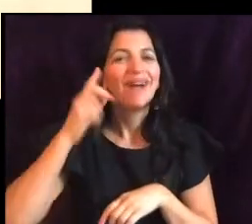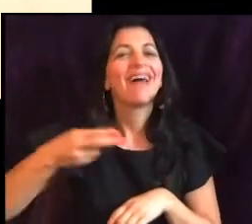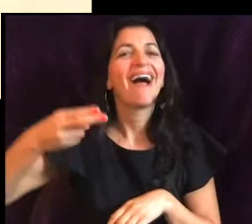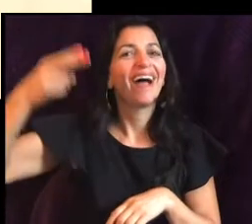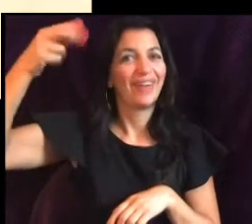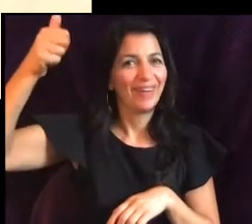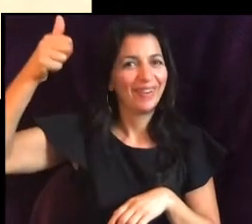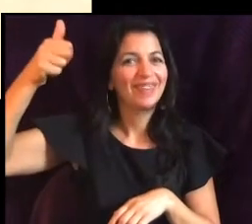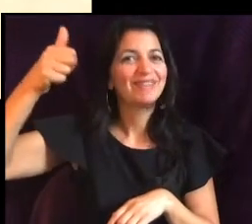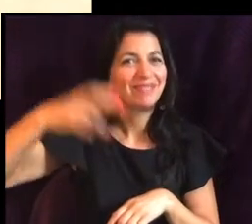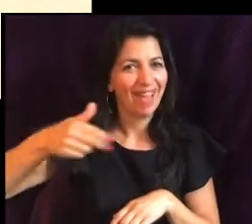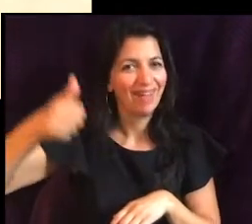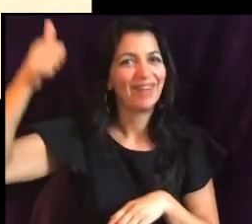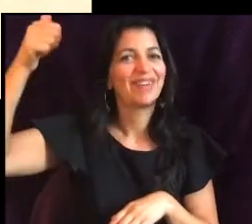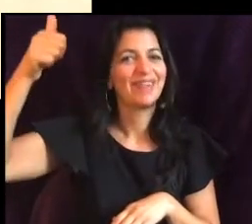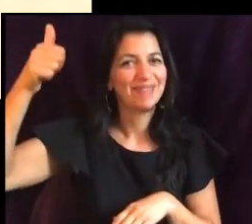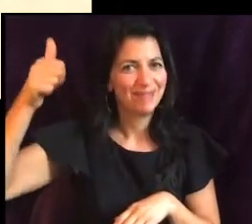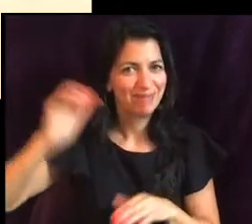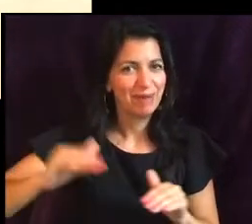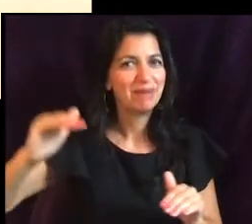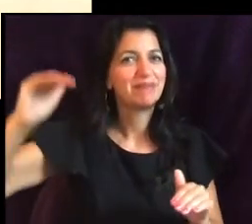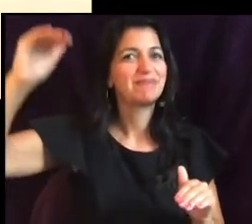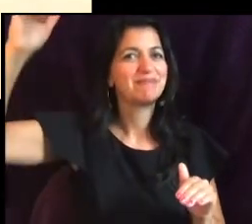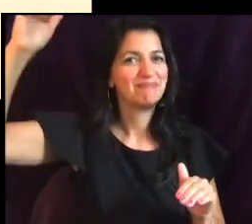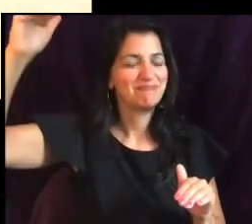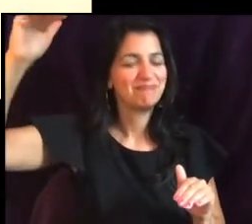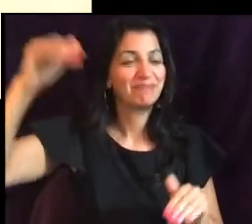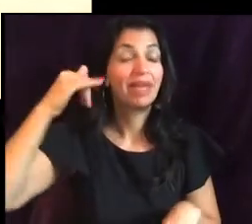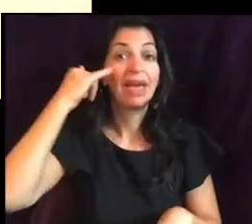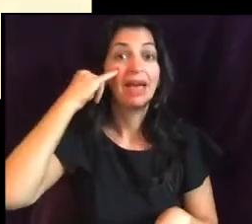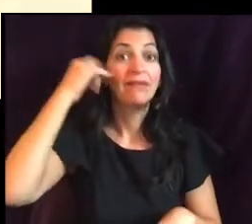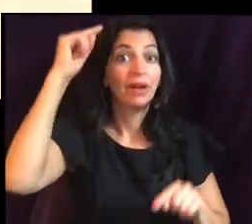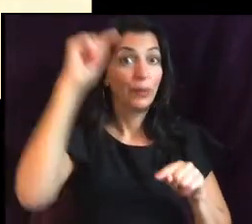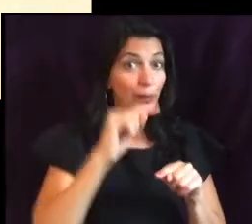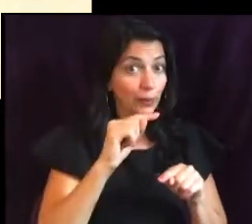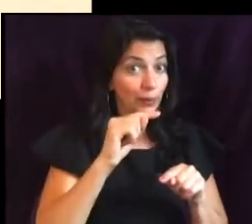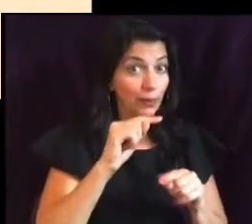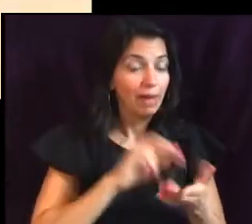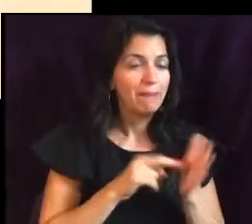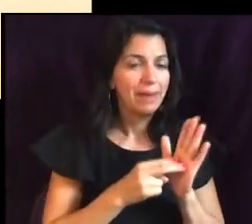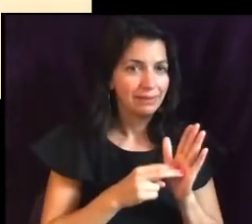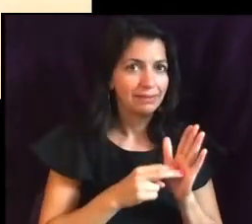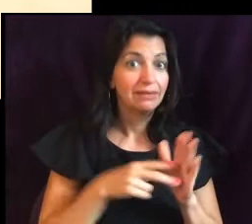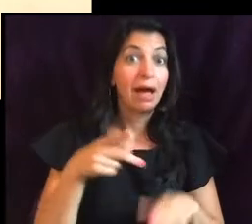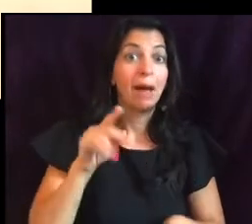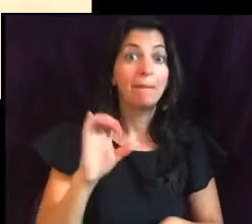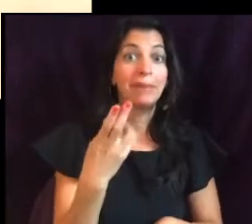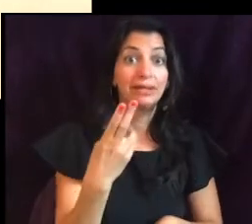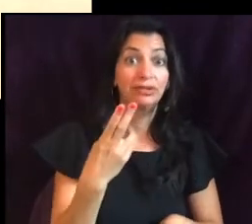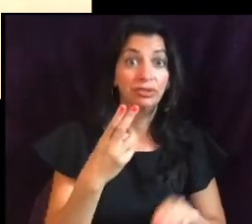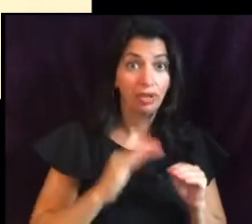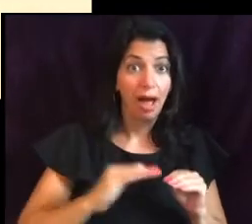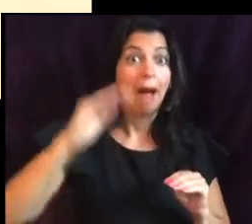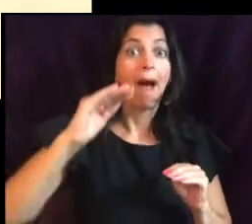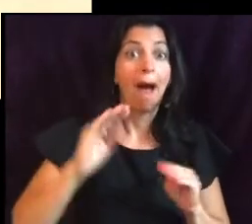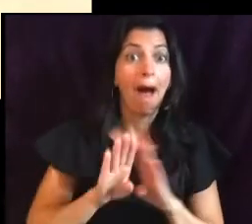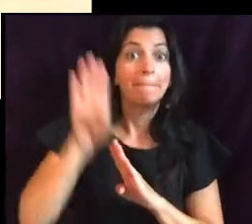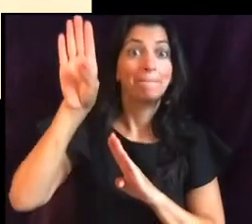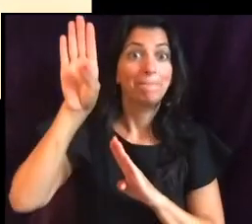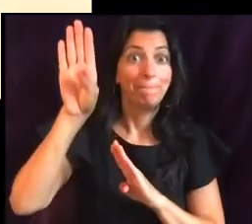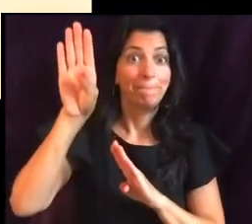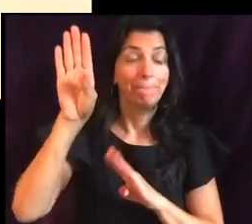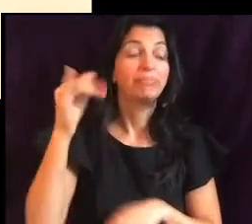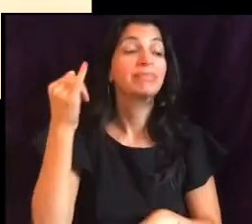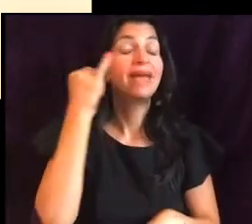It sounded higher, no? The shorter the tube, the higher the pitch. The longer the tube,